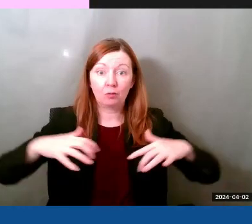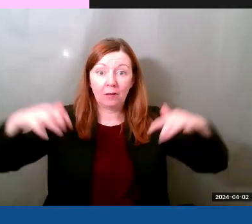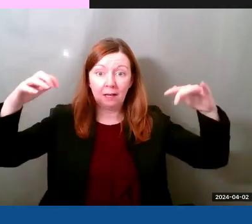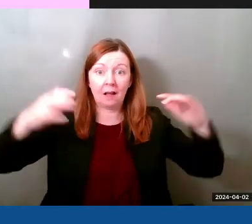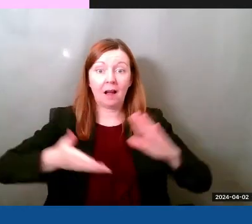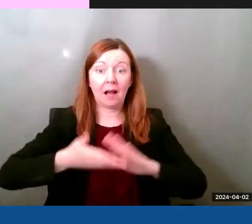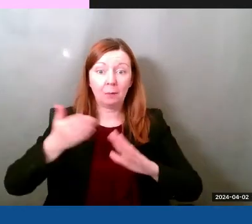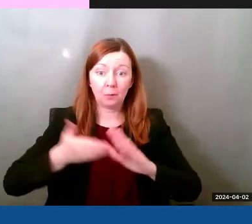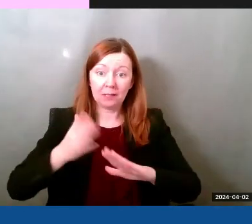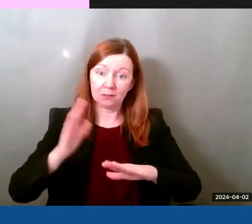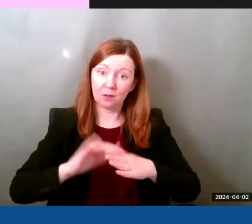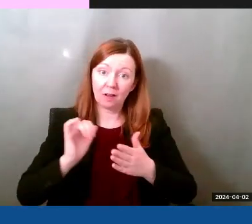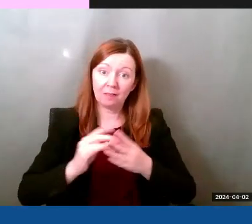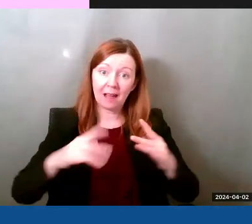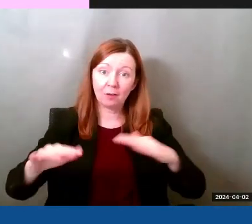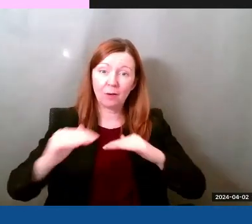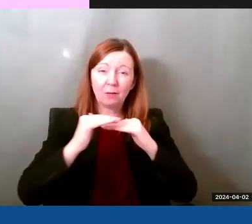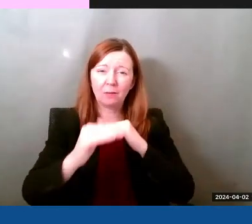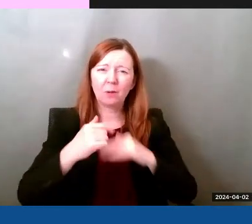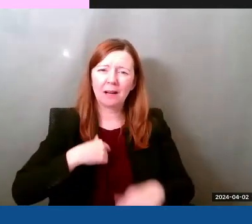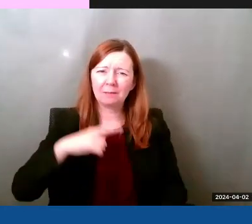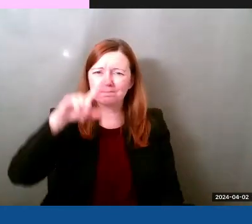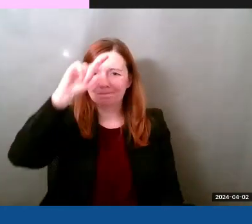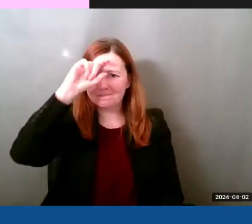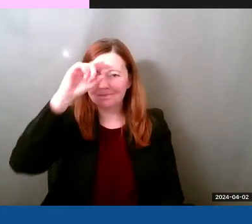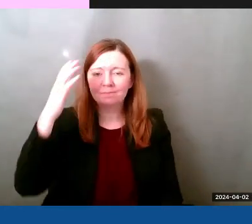operations on that ground floor, I'm really puzzled why